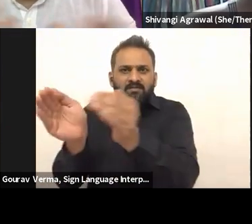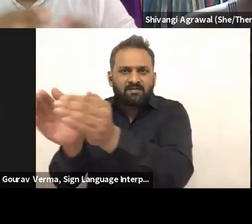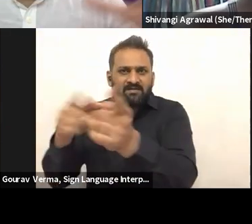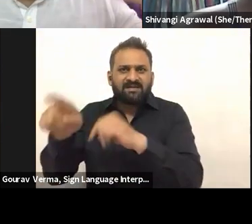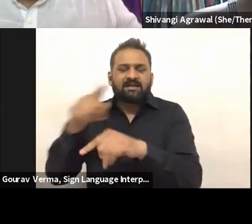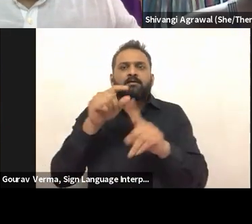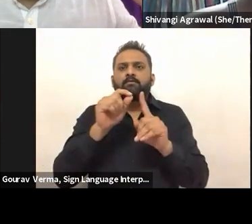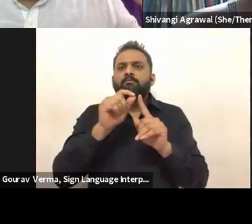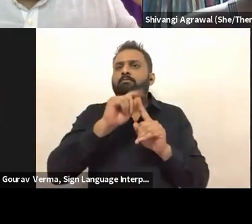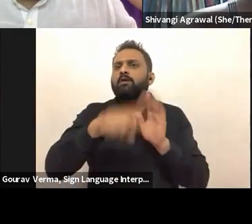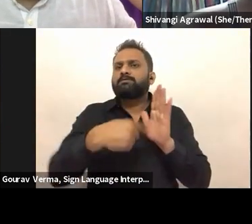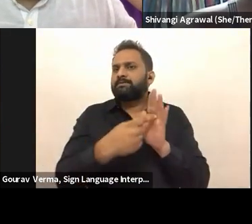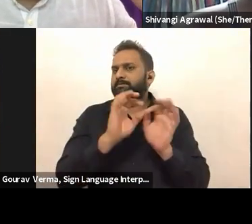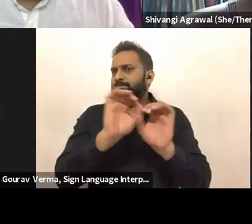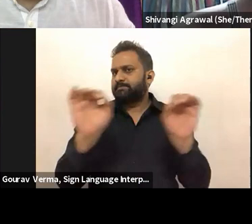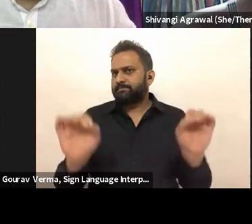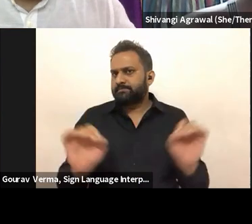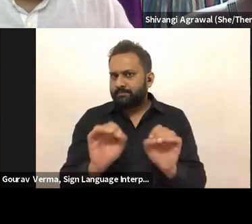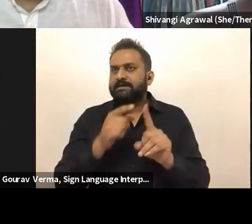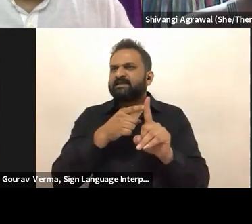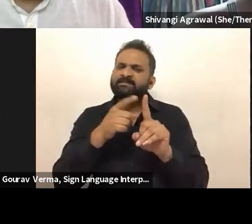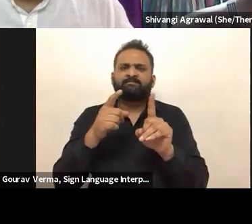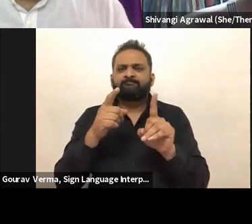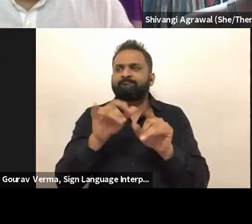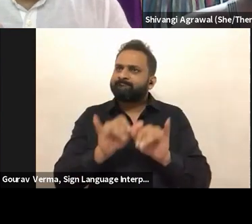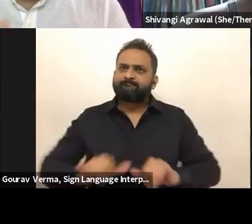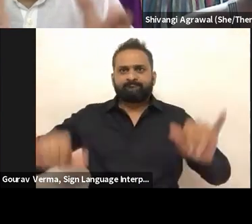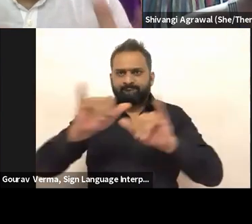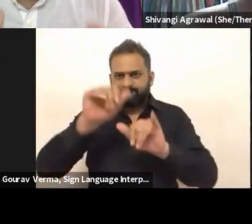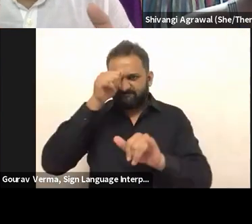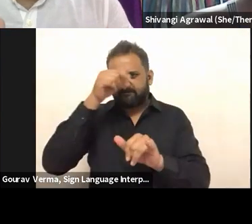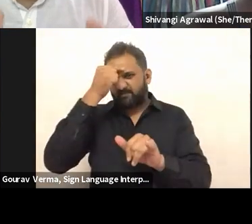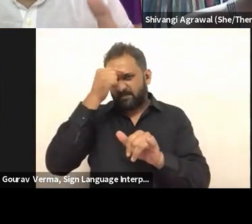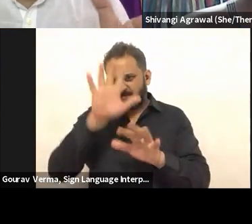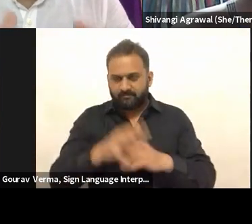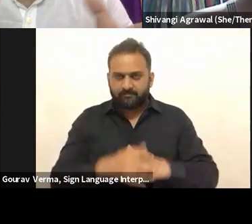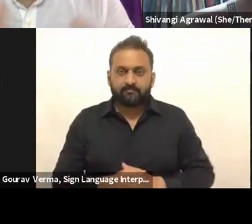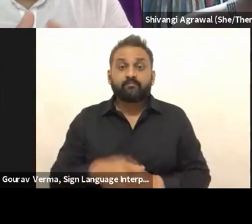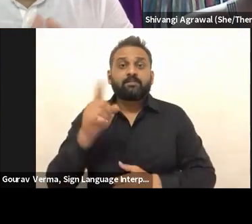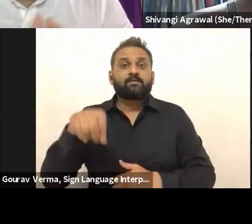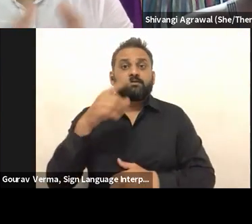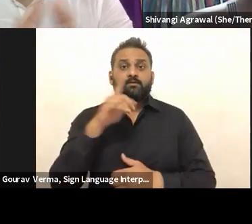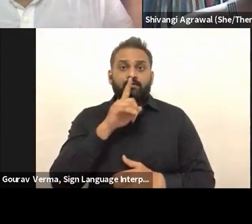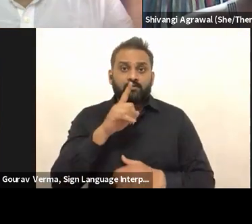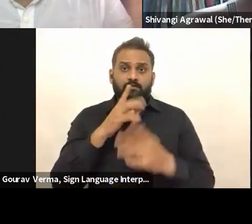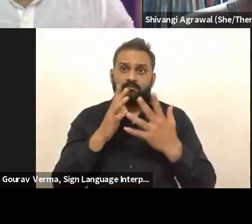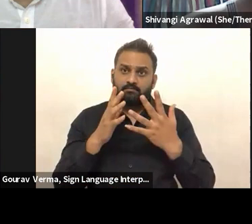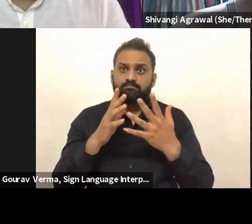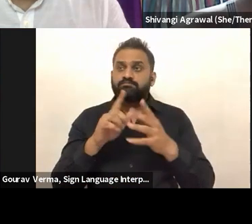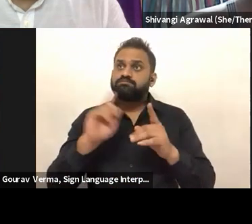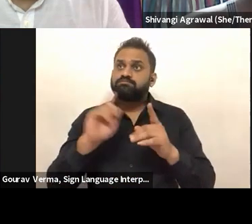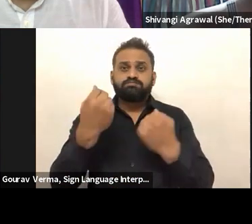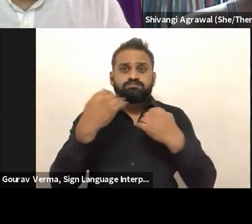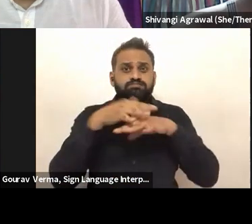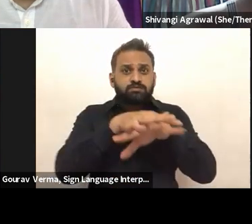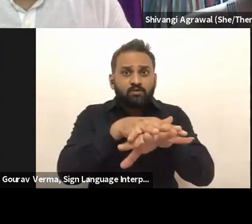that is a common thing that is there in India. There are not much, no, all inclusive policies in